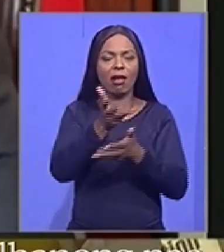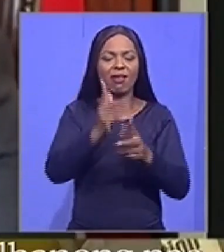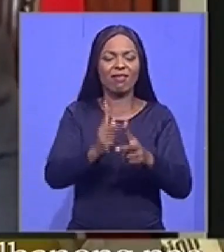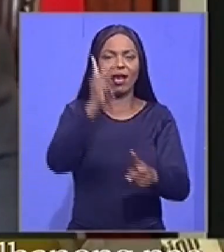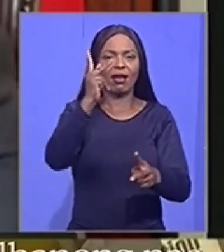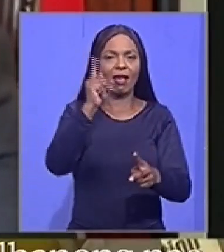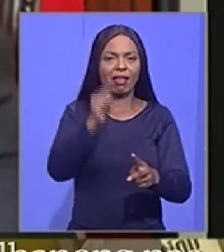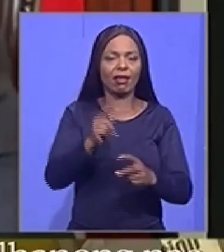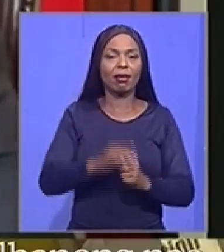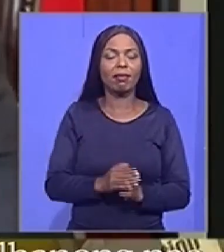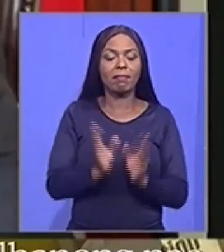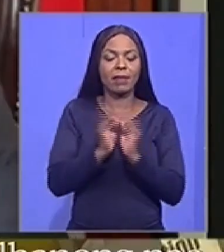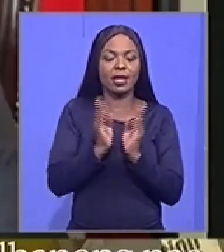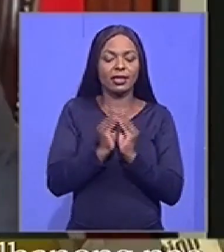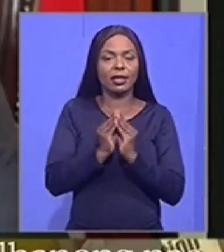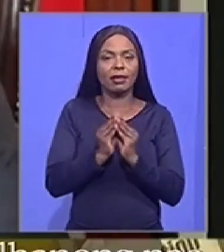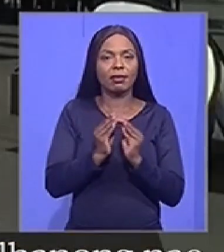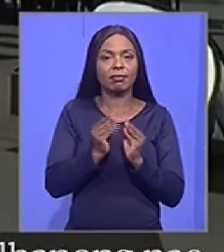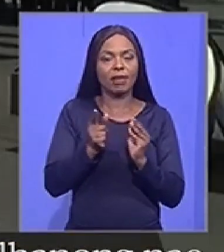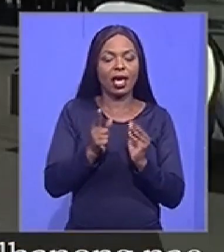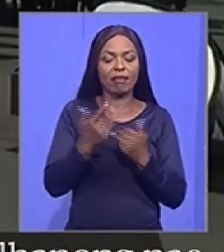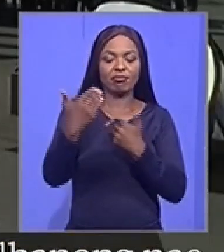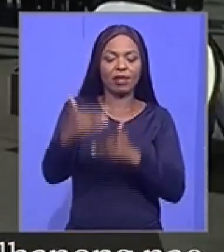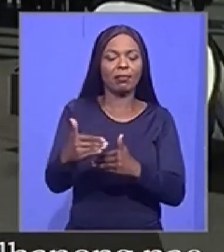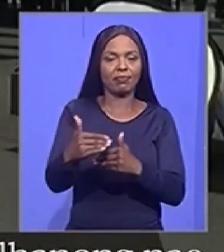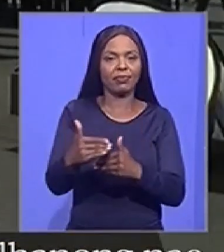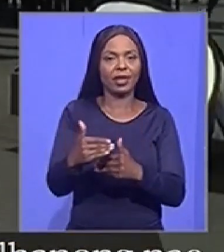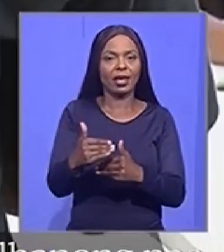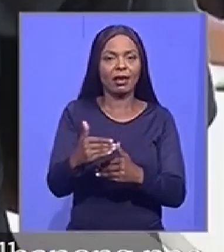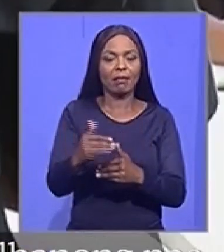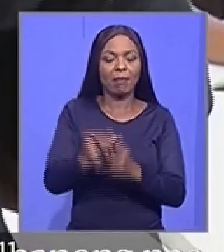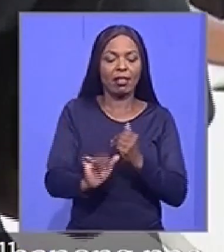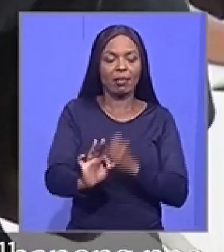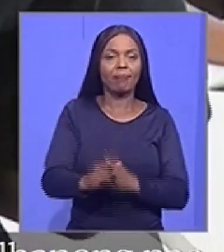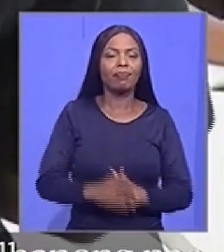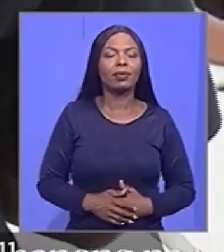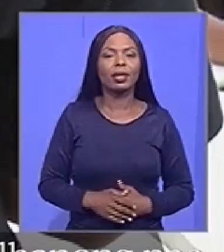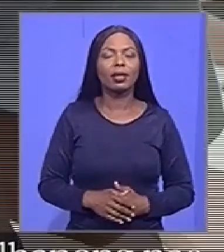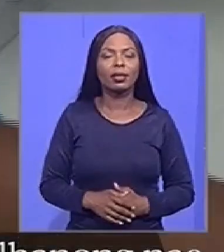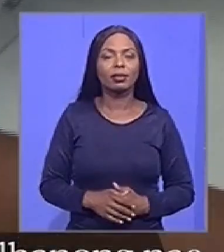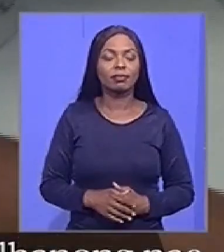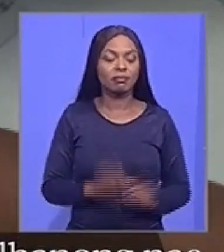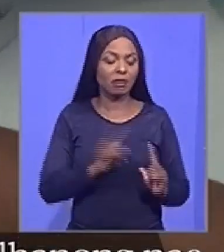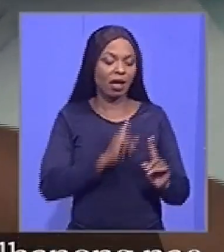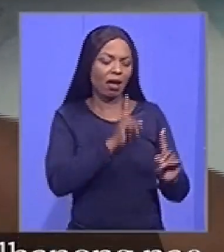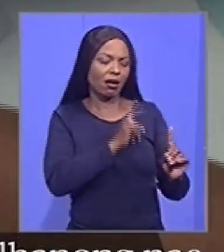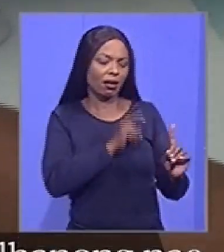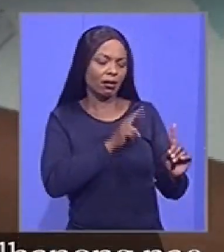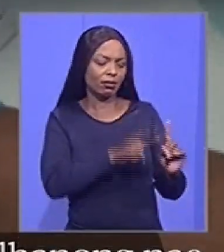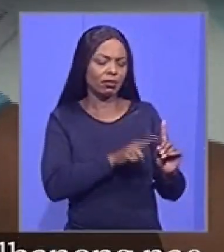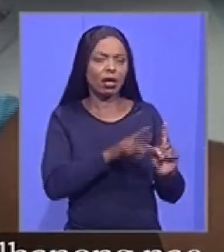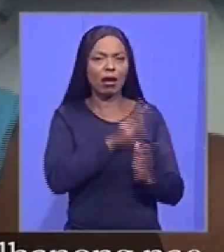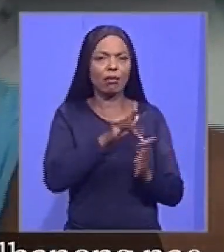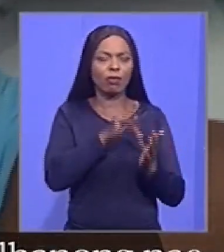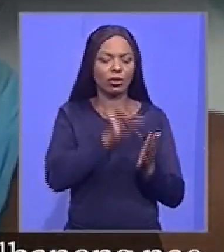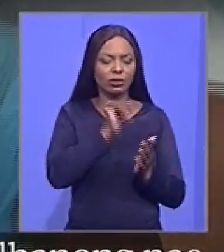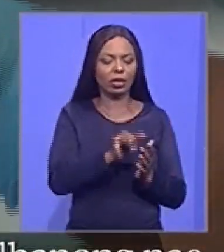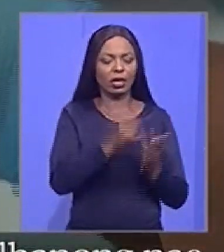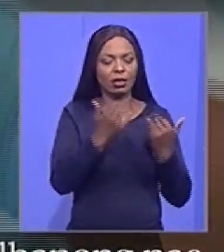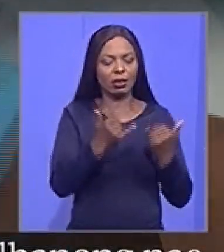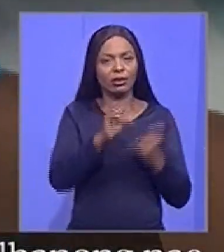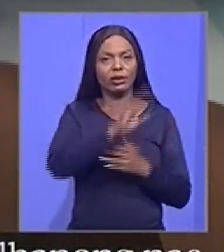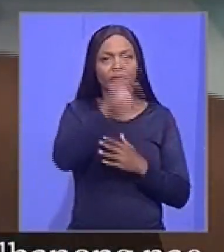final meeting for end of this term. Gape Mashatile o botsoloditswe ka seabe sa gagwe jaaka monasitino wa kgotla ya Afrika